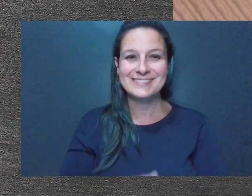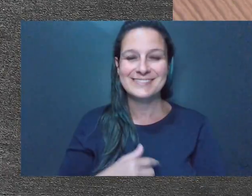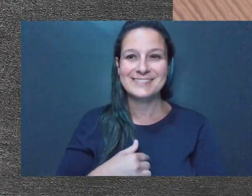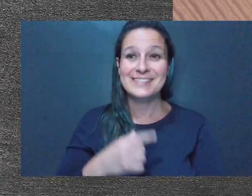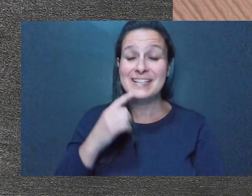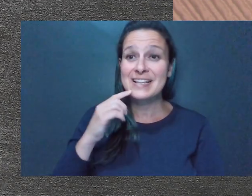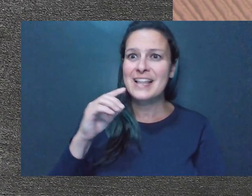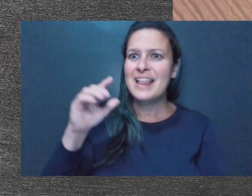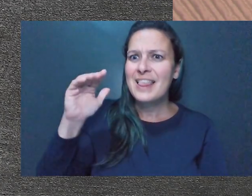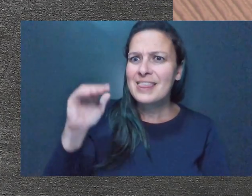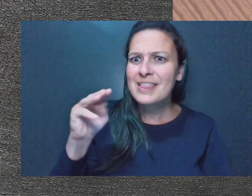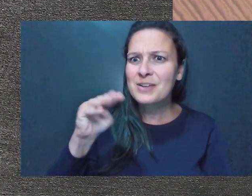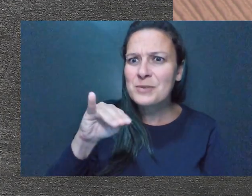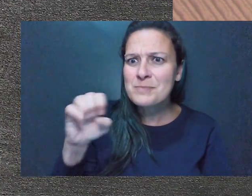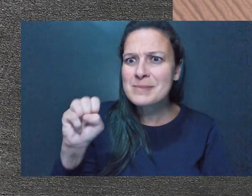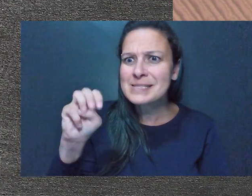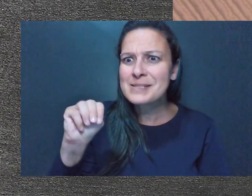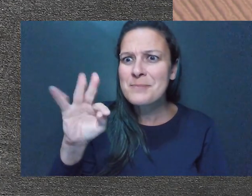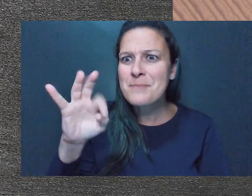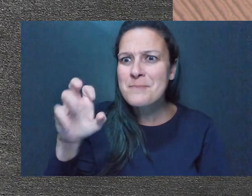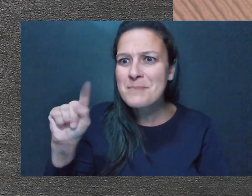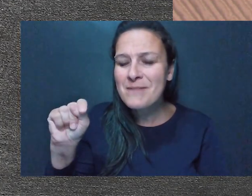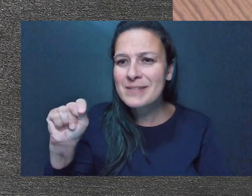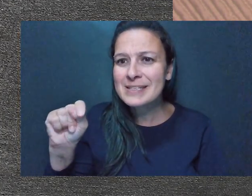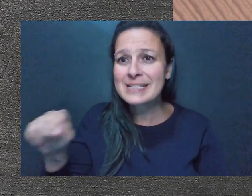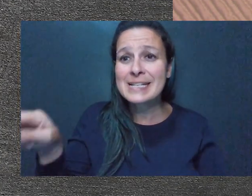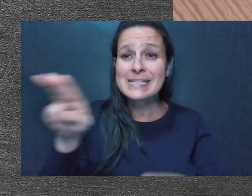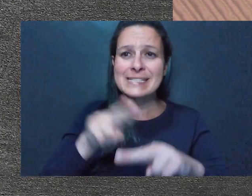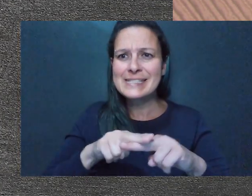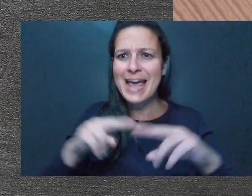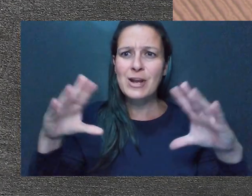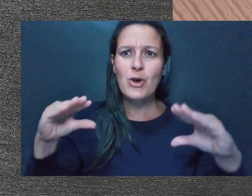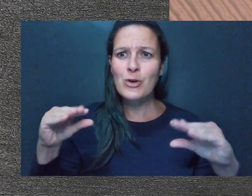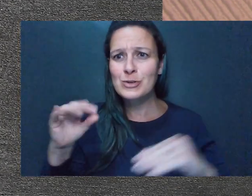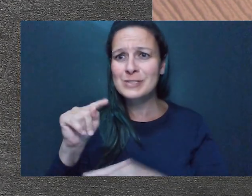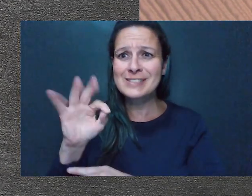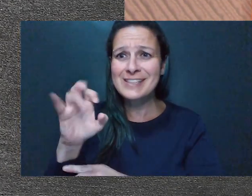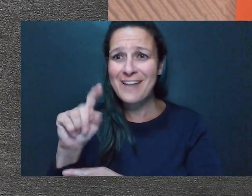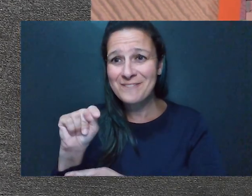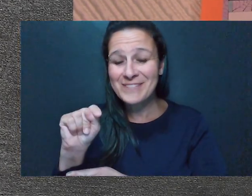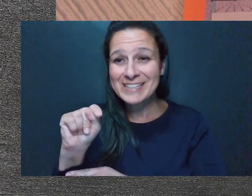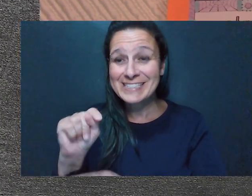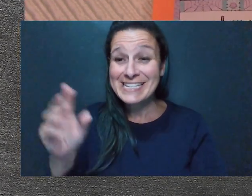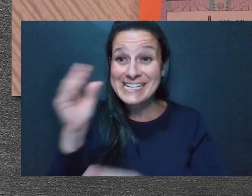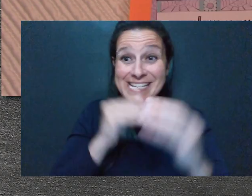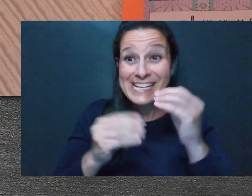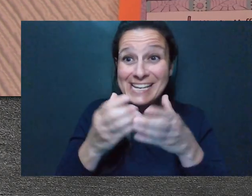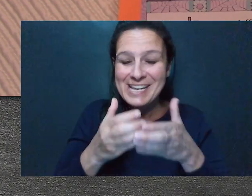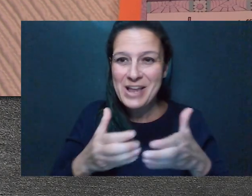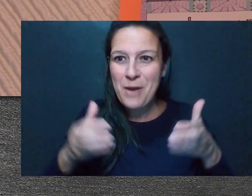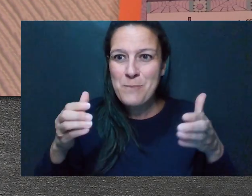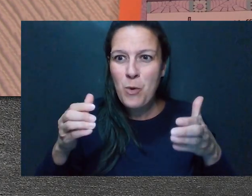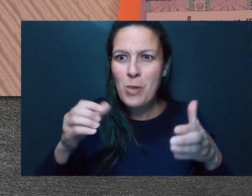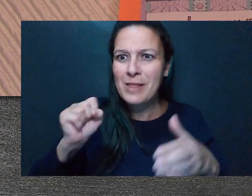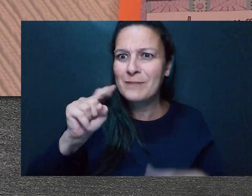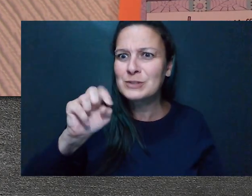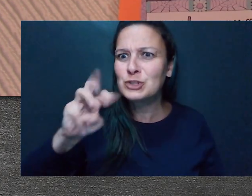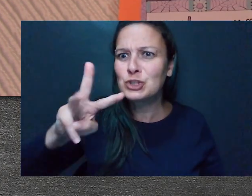Little Miss Muffet sat on her tuffet, eating a bowl of